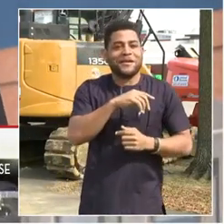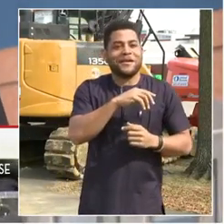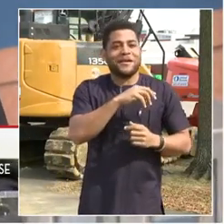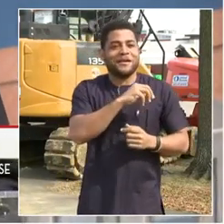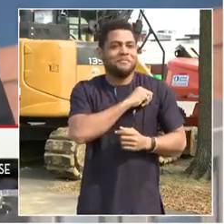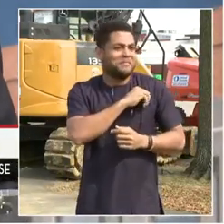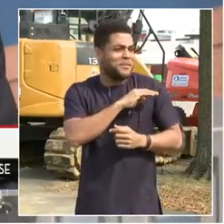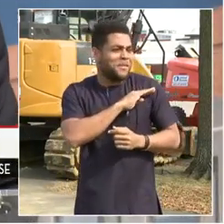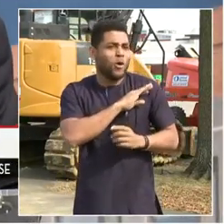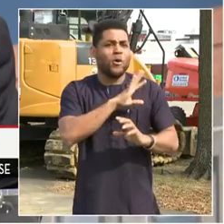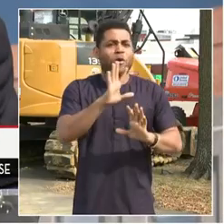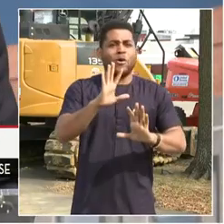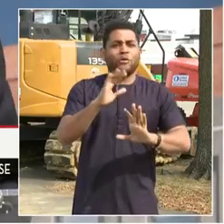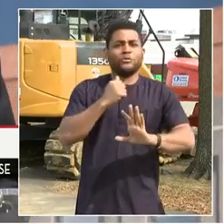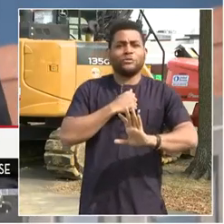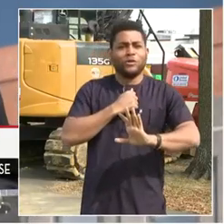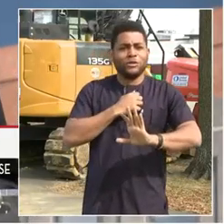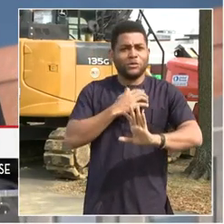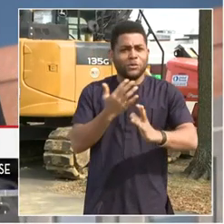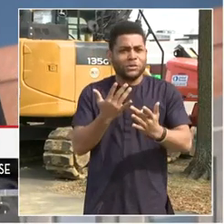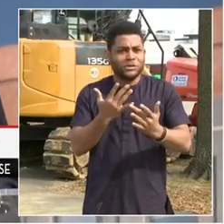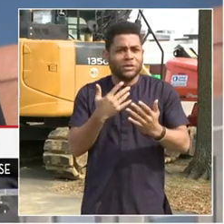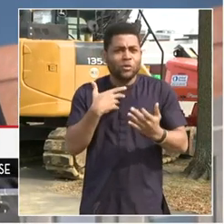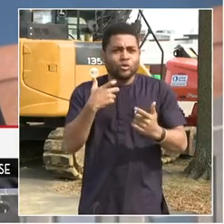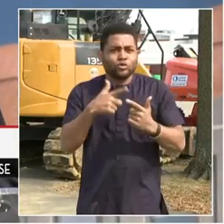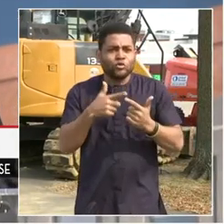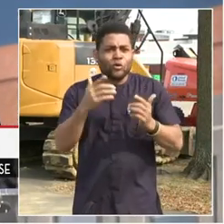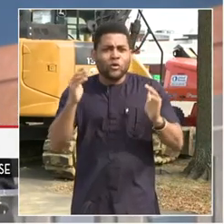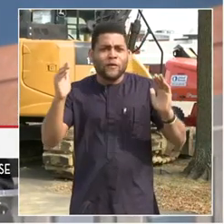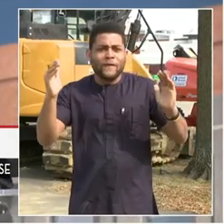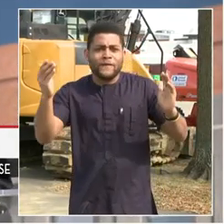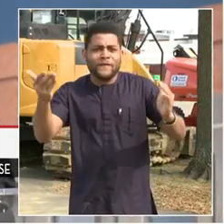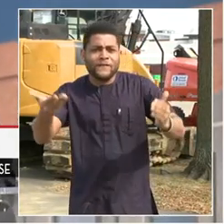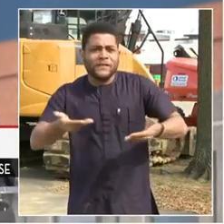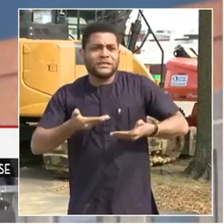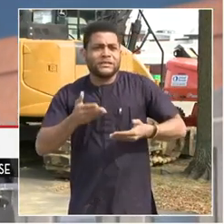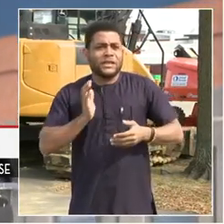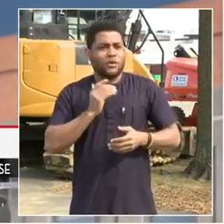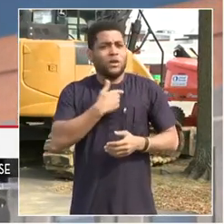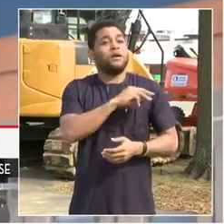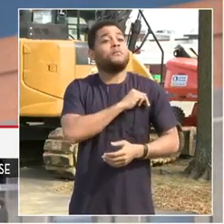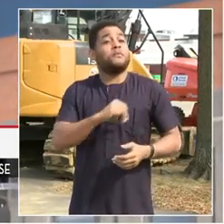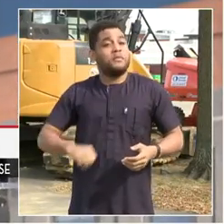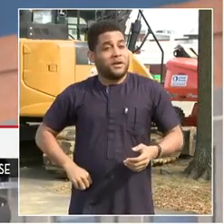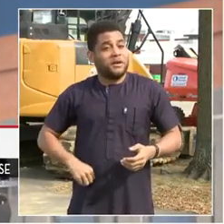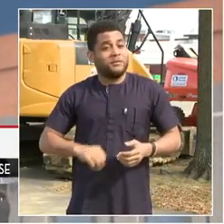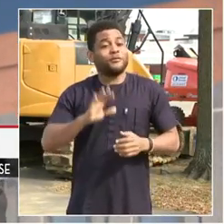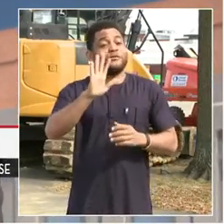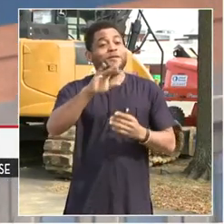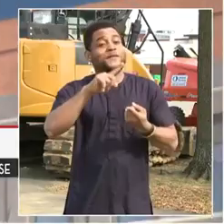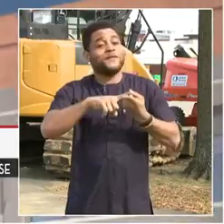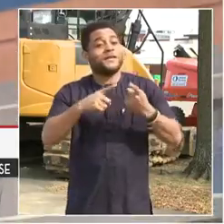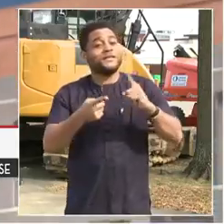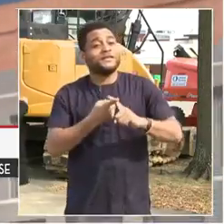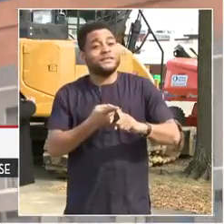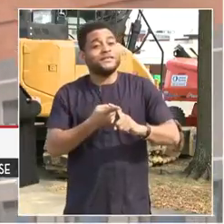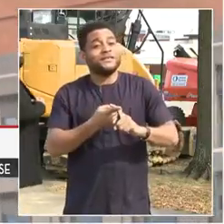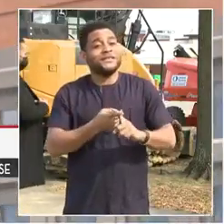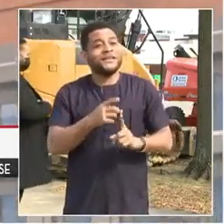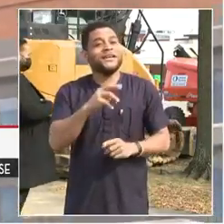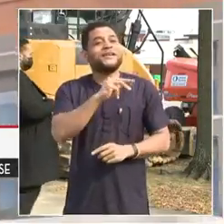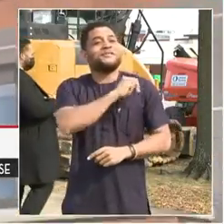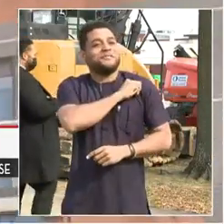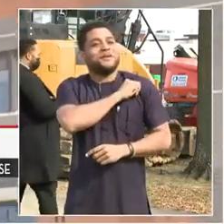let me invite our mayor and your friend, Mayor Muriel E.